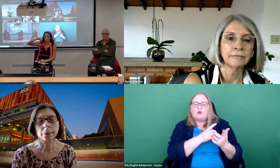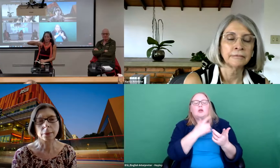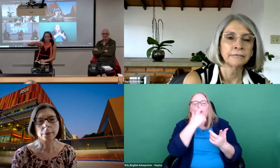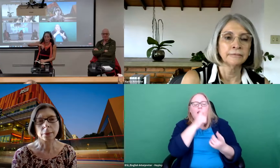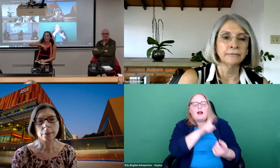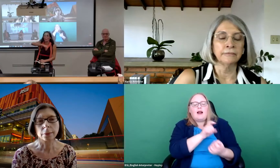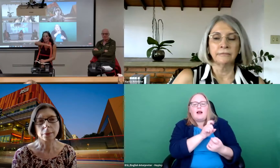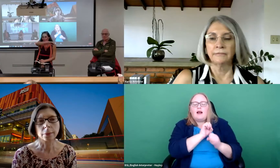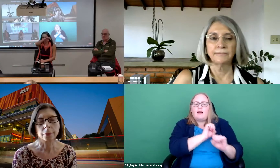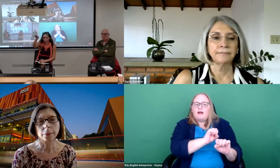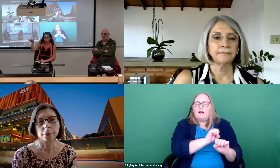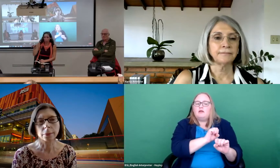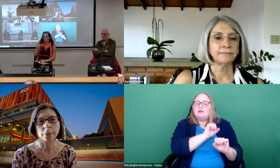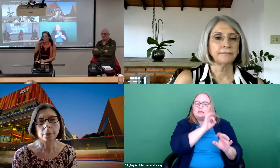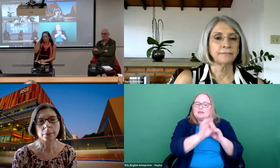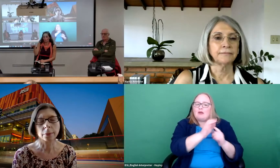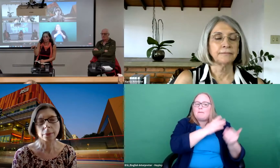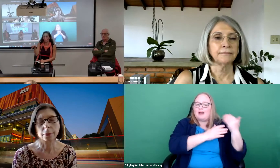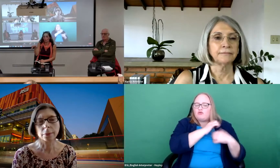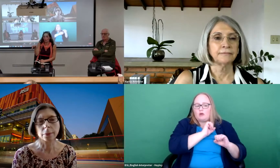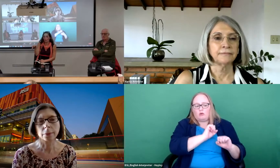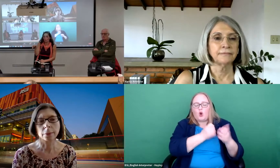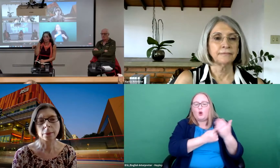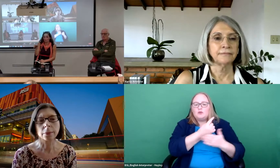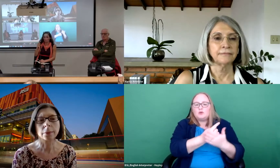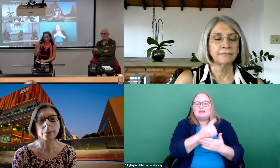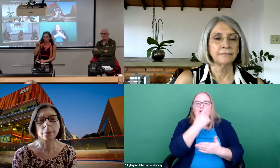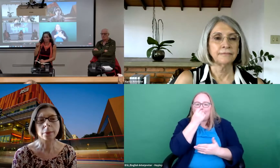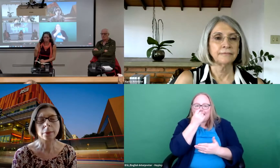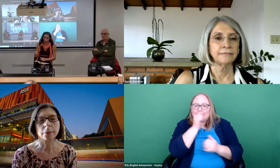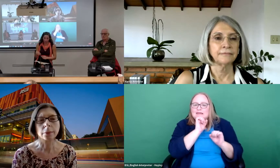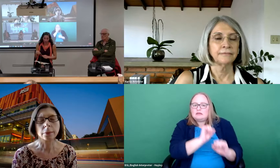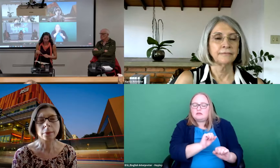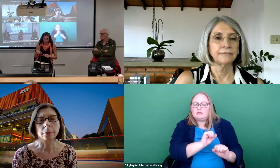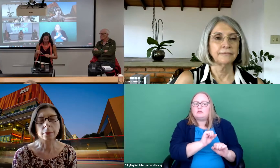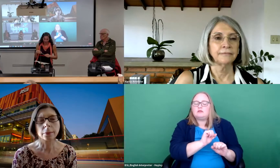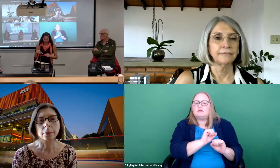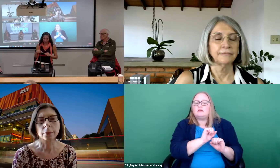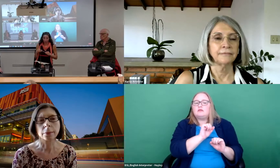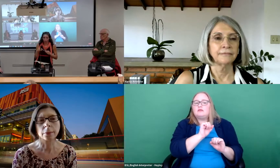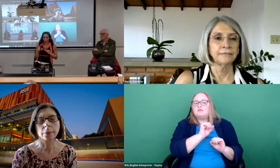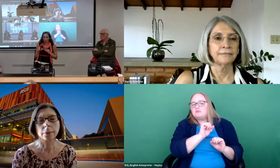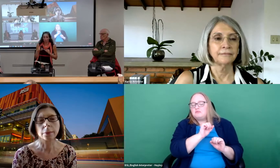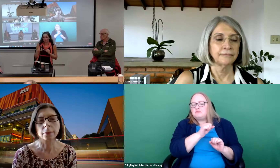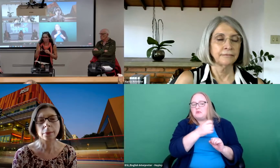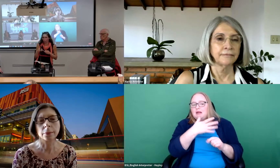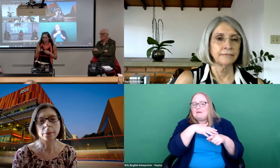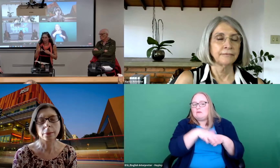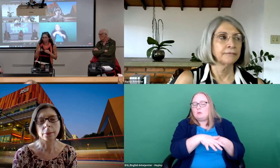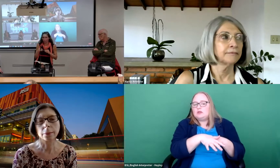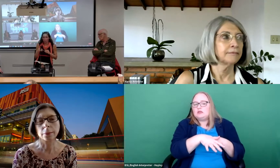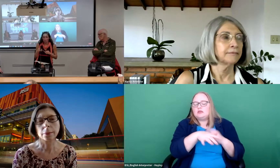certain backgrounds, kind of what opportunities and abilities they have, and how it is influenced by kind of more